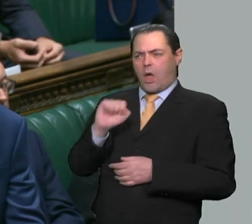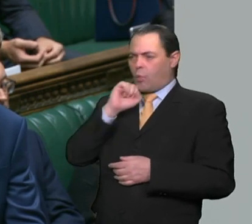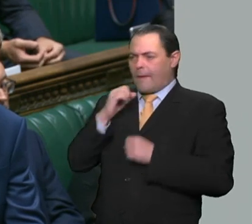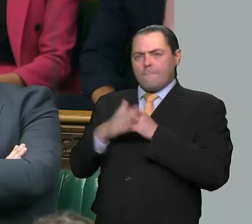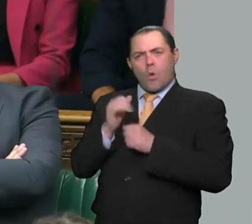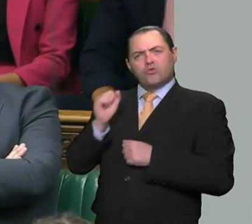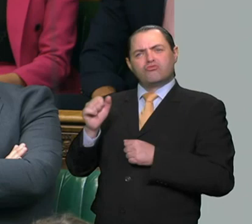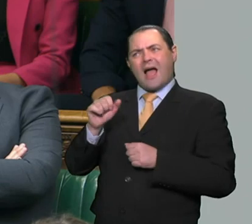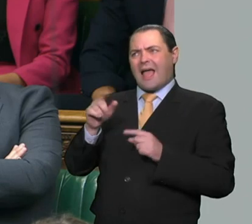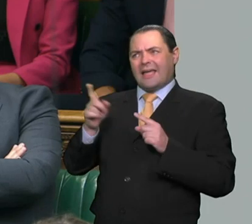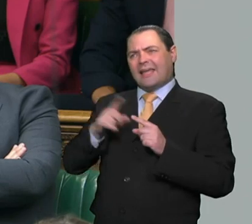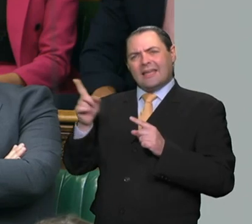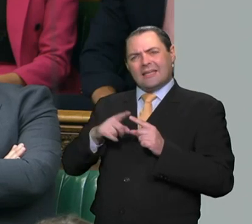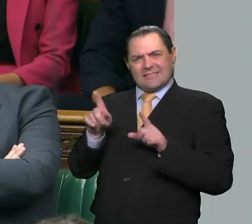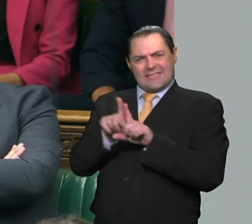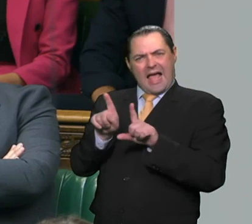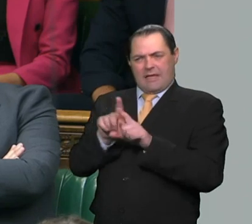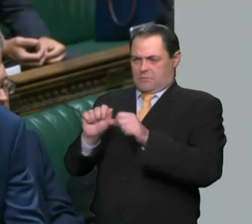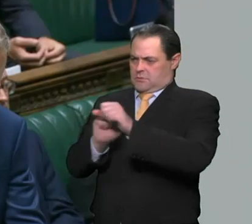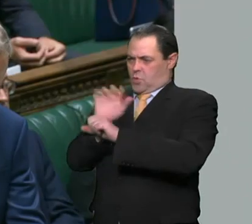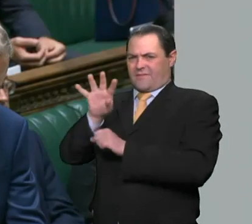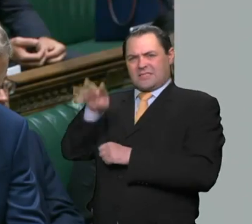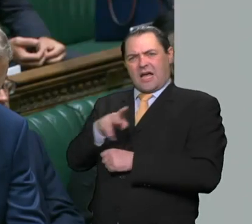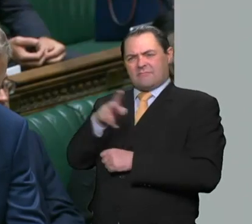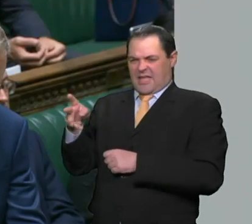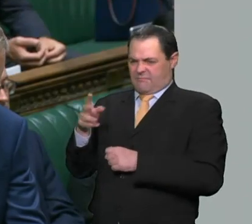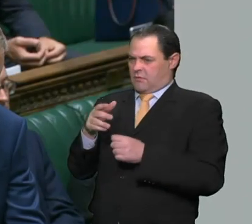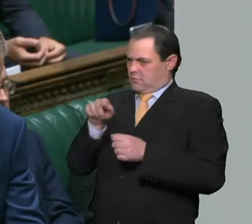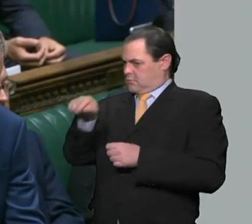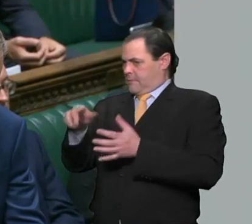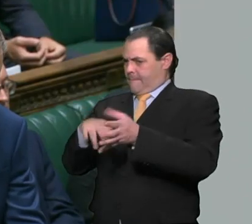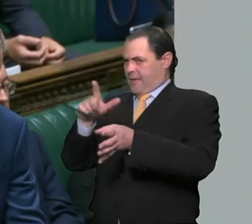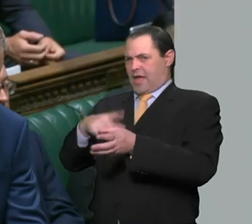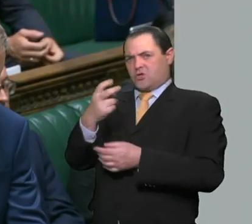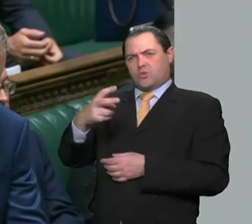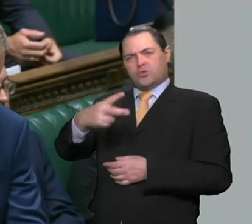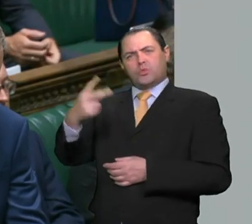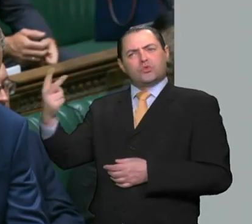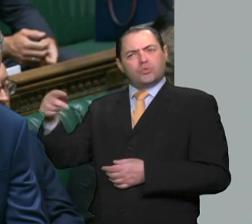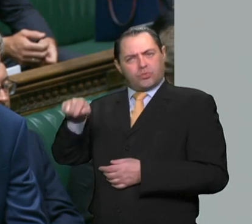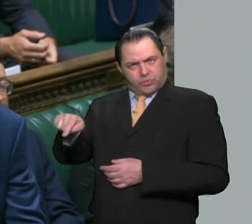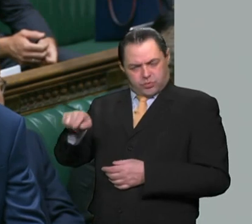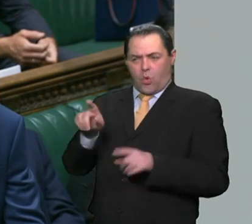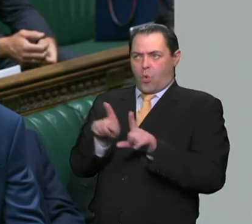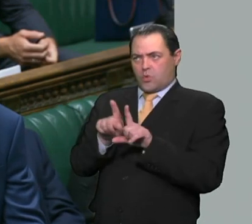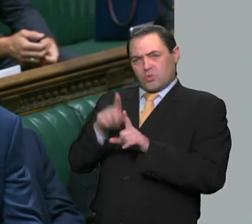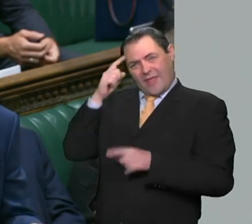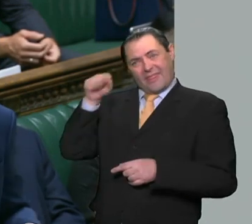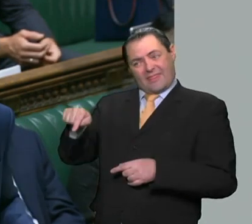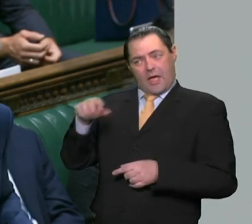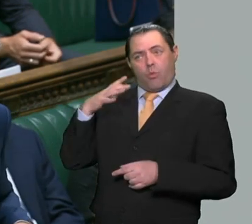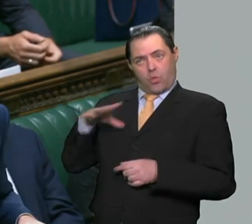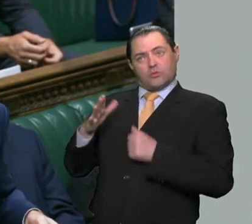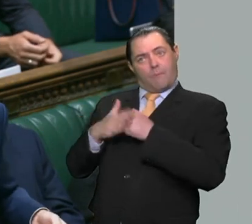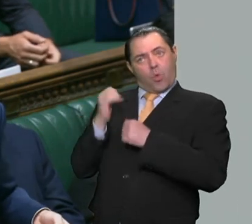levels to their pre-COVID timetable by May 2022. And I also know that they have ambitions for an increase in